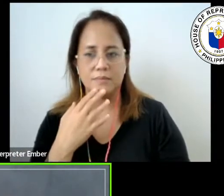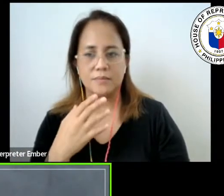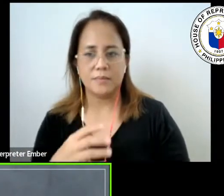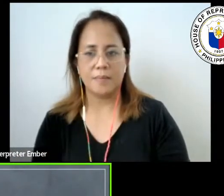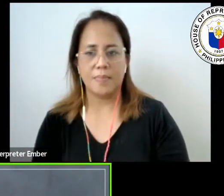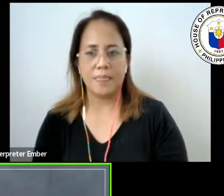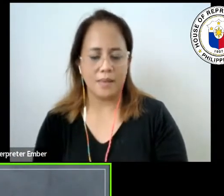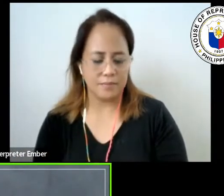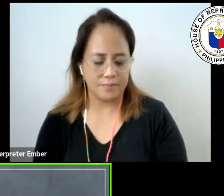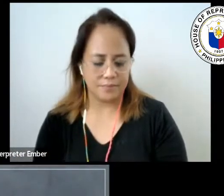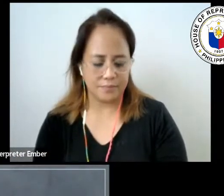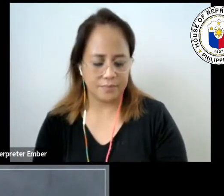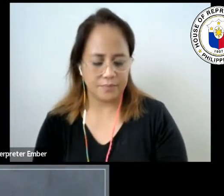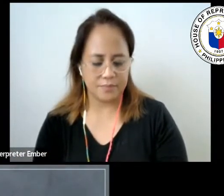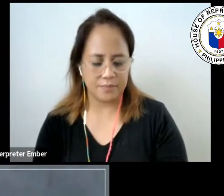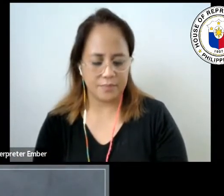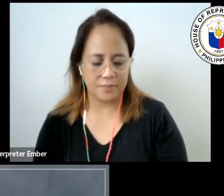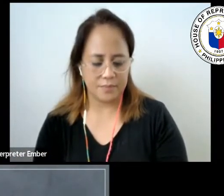Let's now proceed.